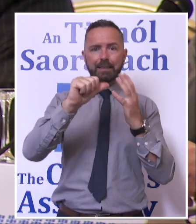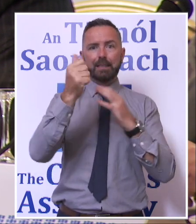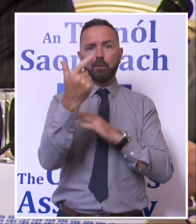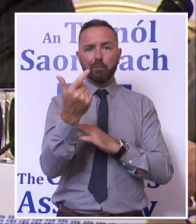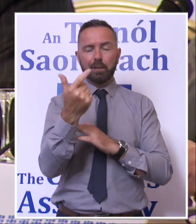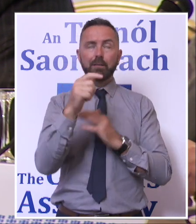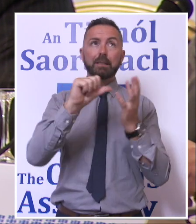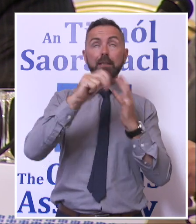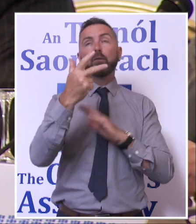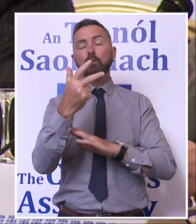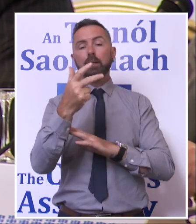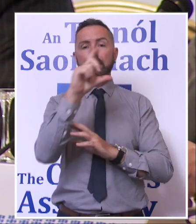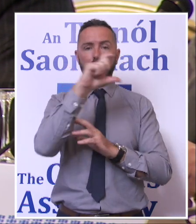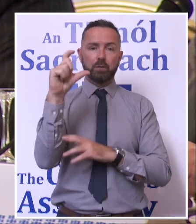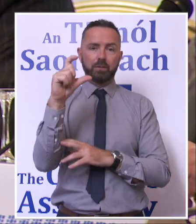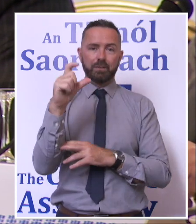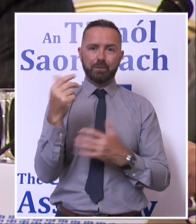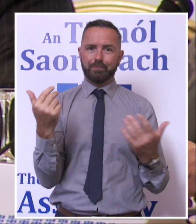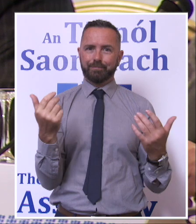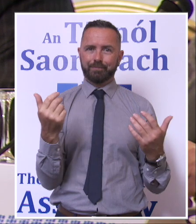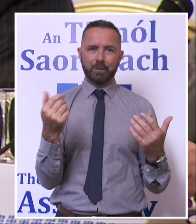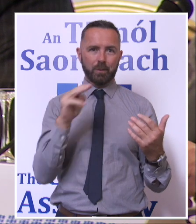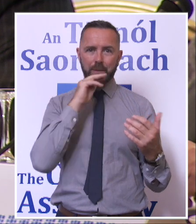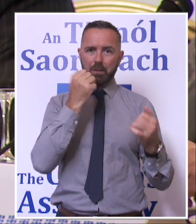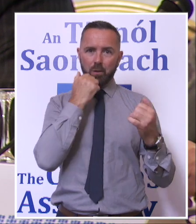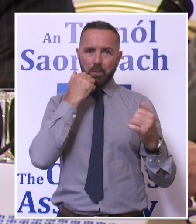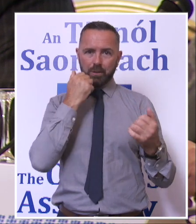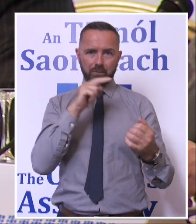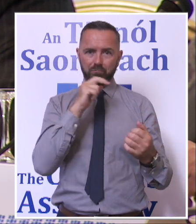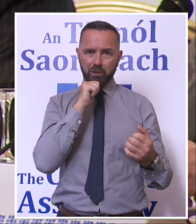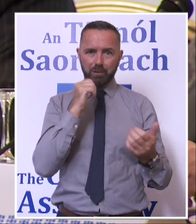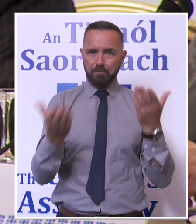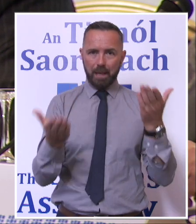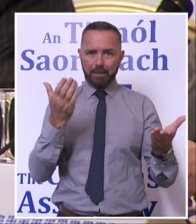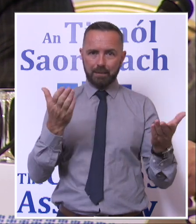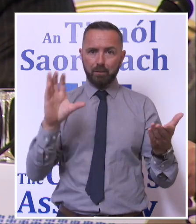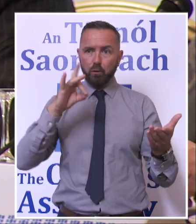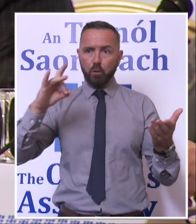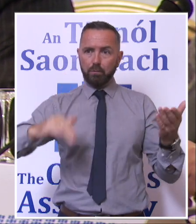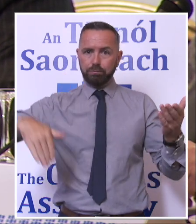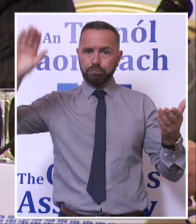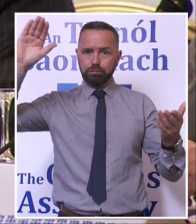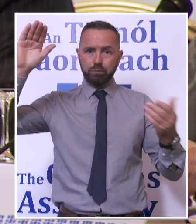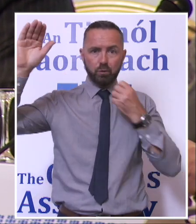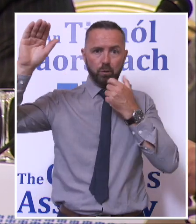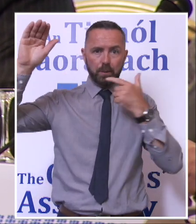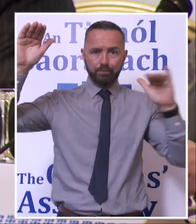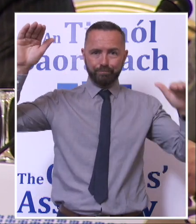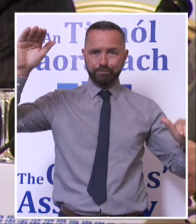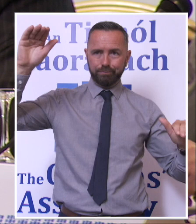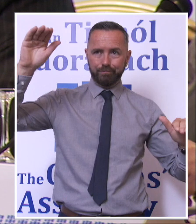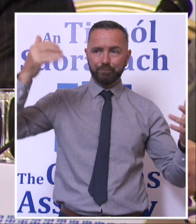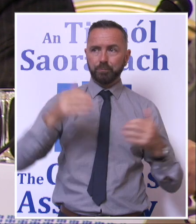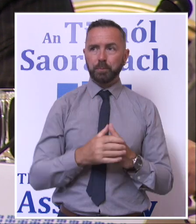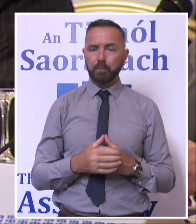councillors. So it's not purely an academic exercise in analysing citizen-councillor ratios. And I suppose the majority